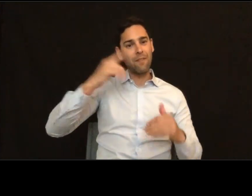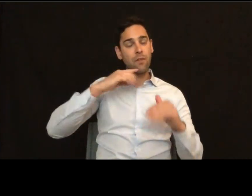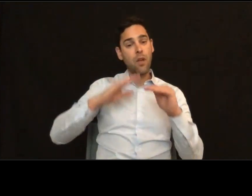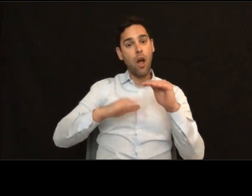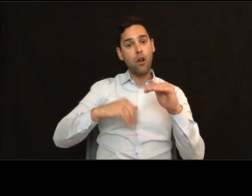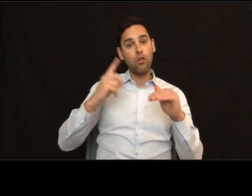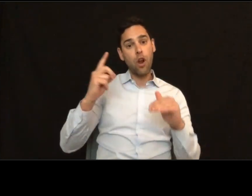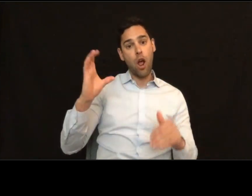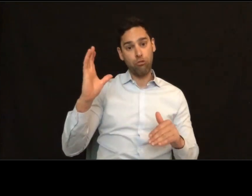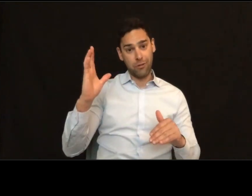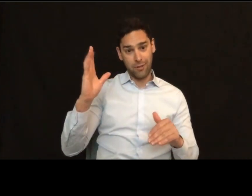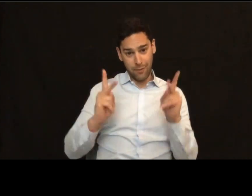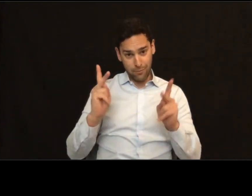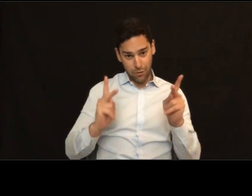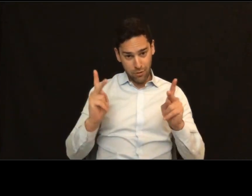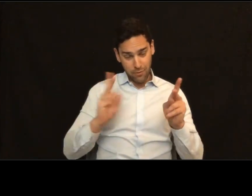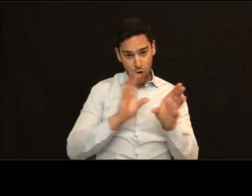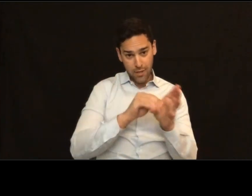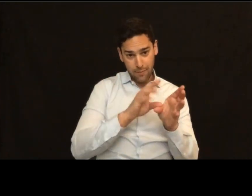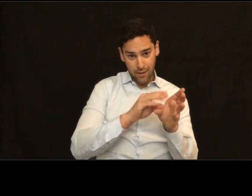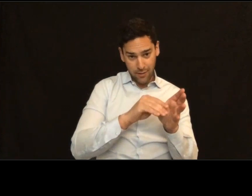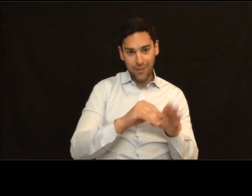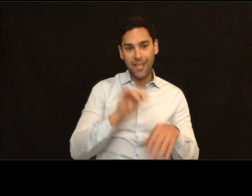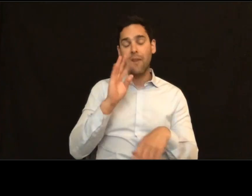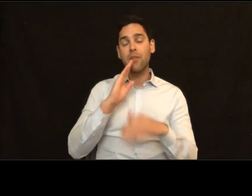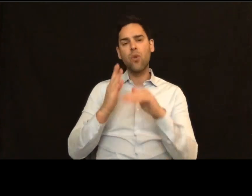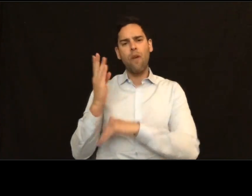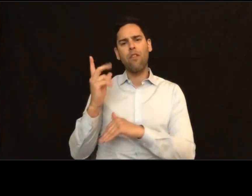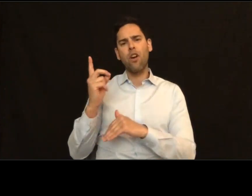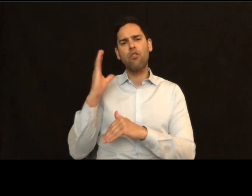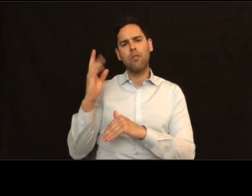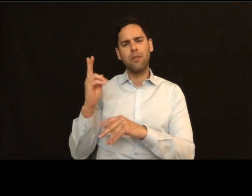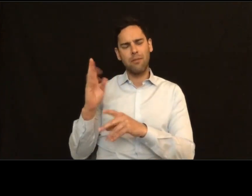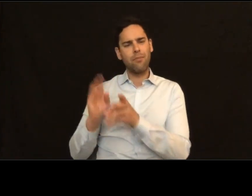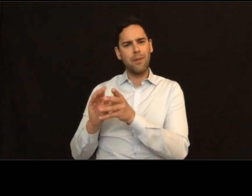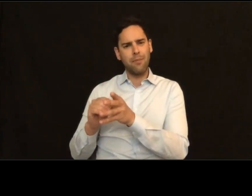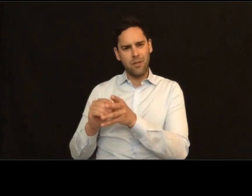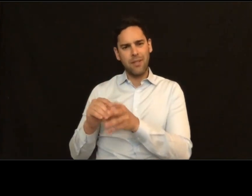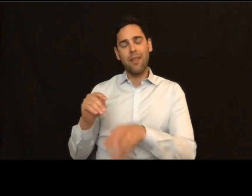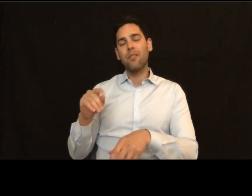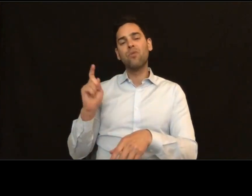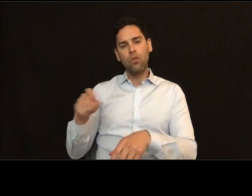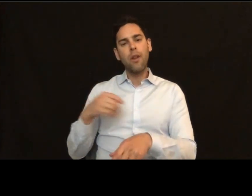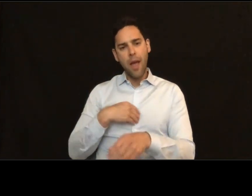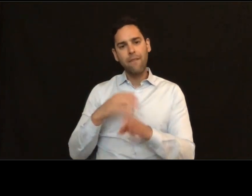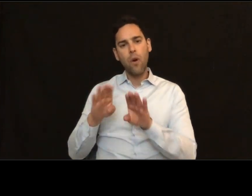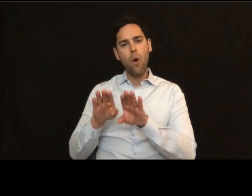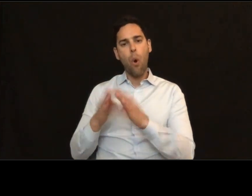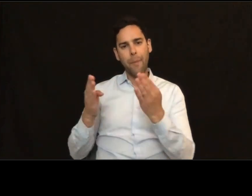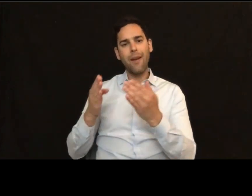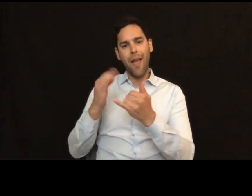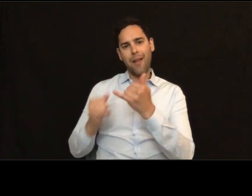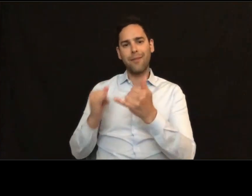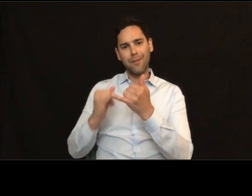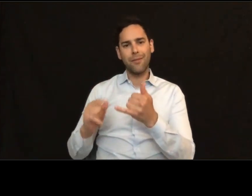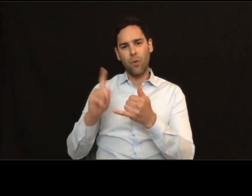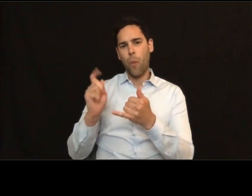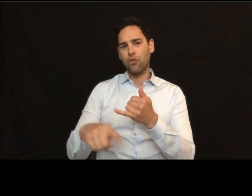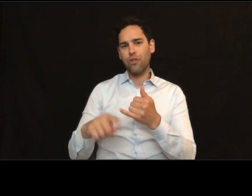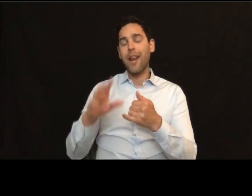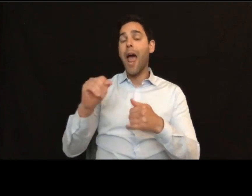you are getting over 100 participants, you should do that. And as part of your consent form, let people know that you'll be sort